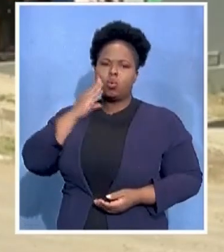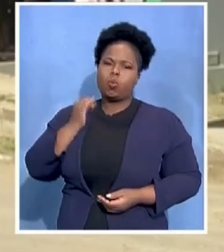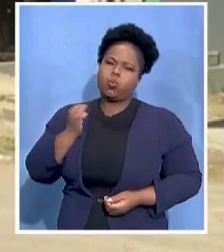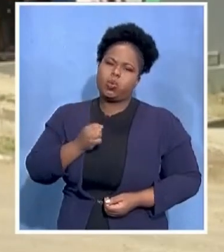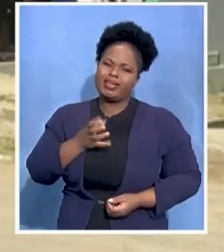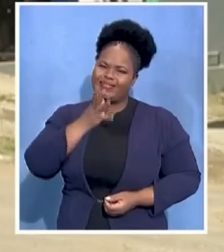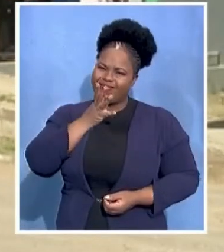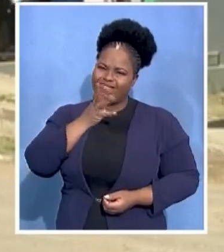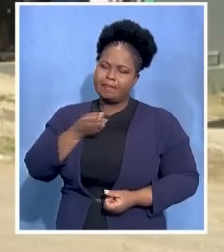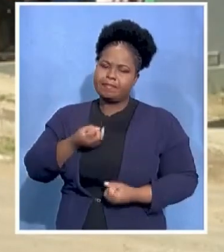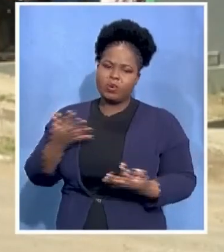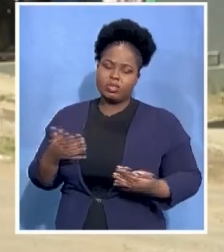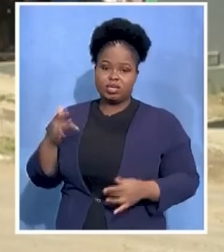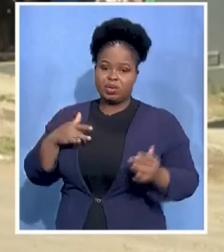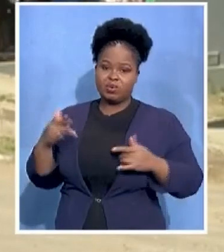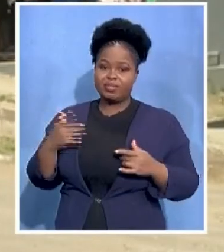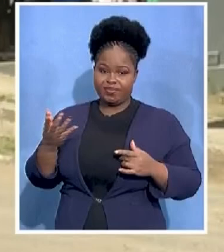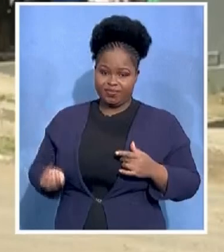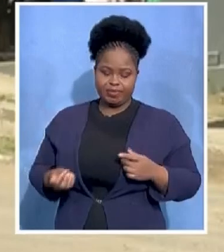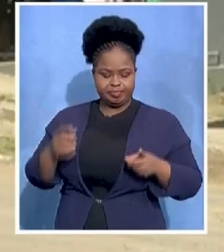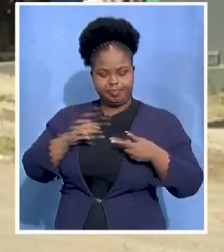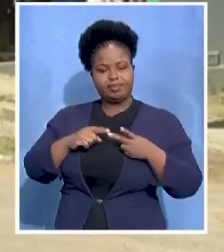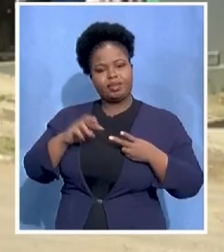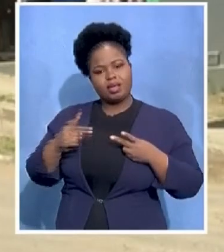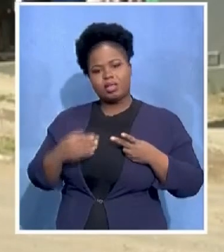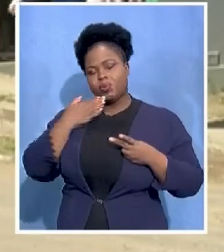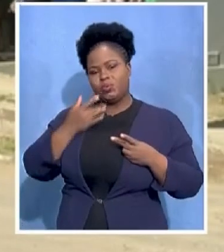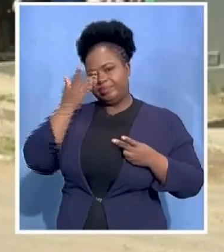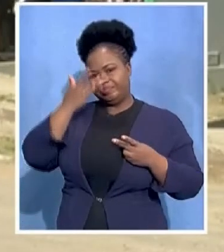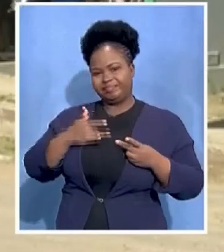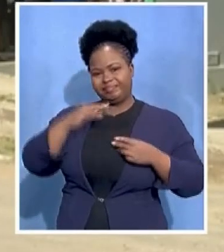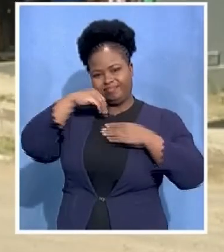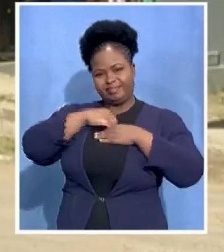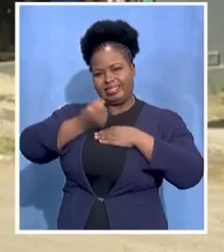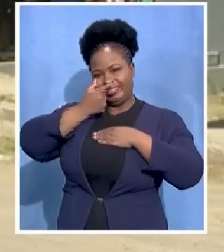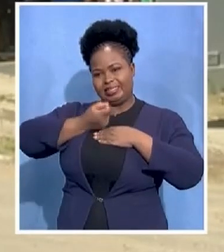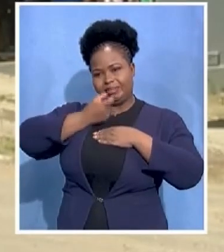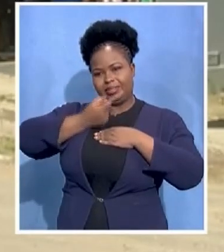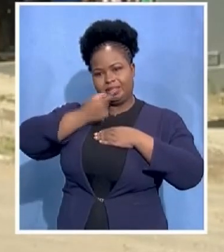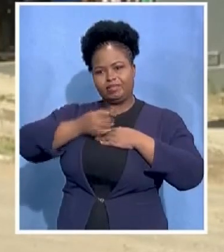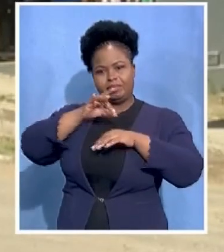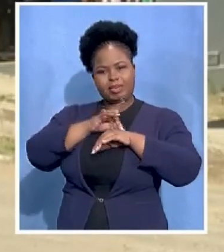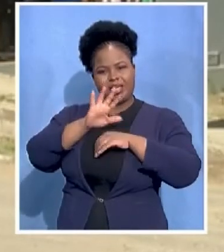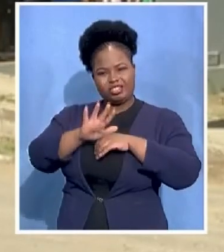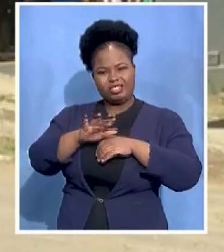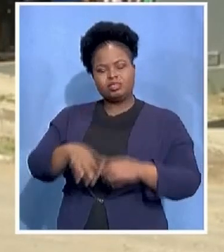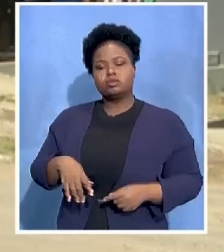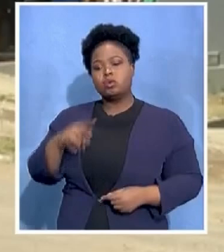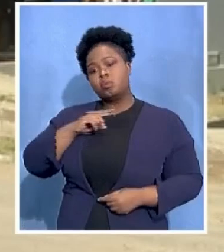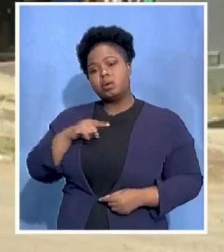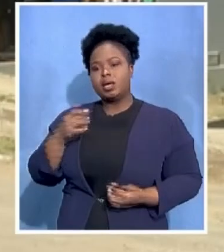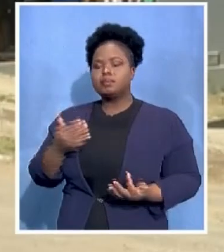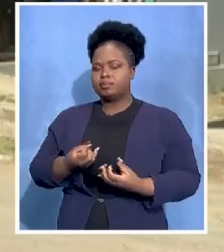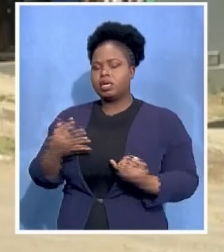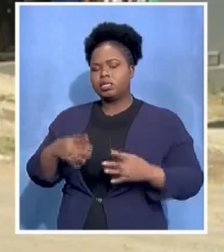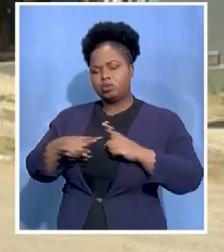those people who are on chronic medication. So there's the critics have been saying that there's been quite a slow rolling out of